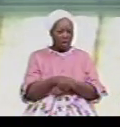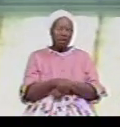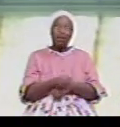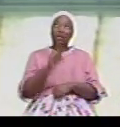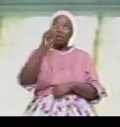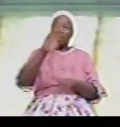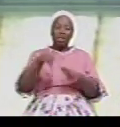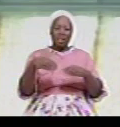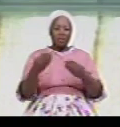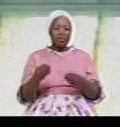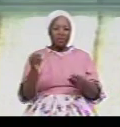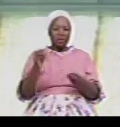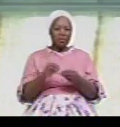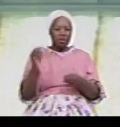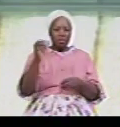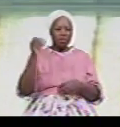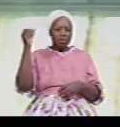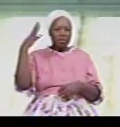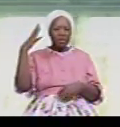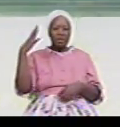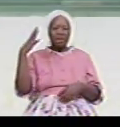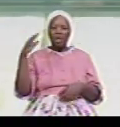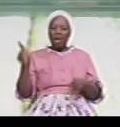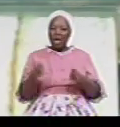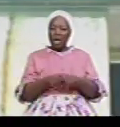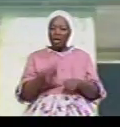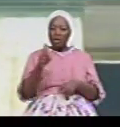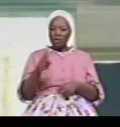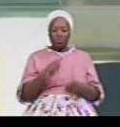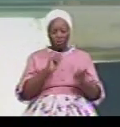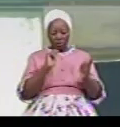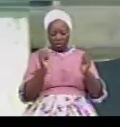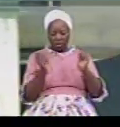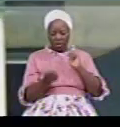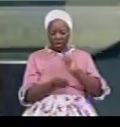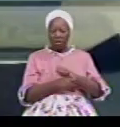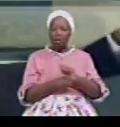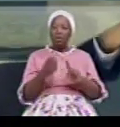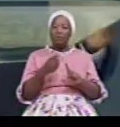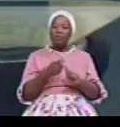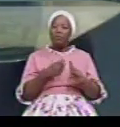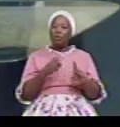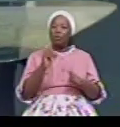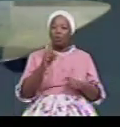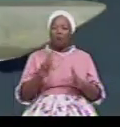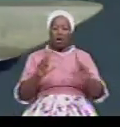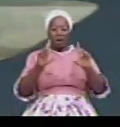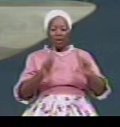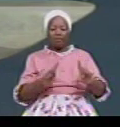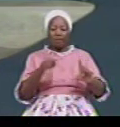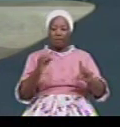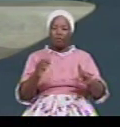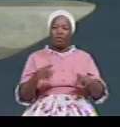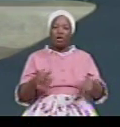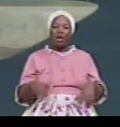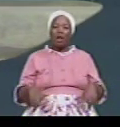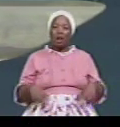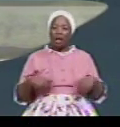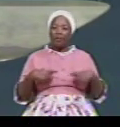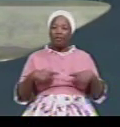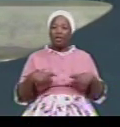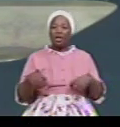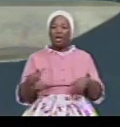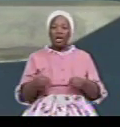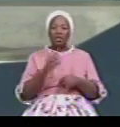more grace. As you change from one level of life as a single